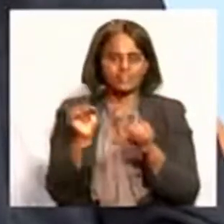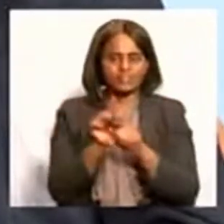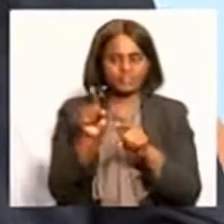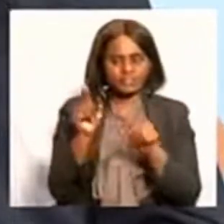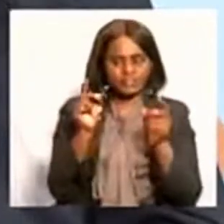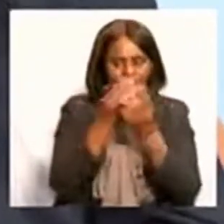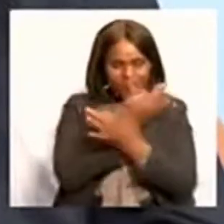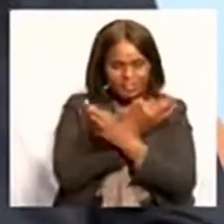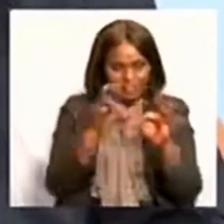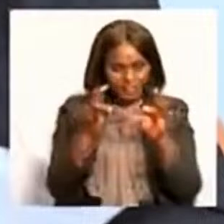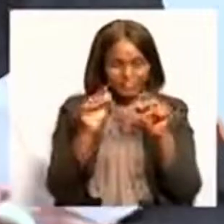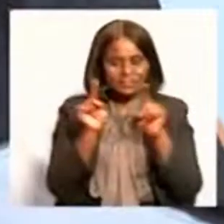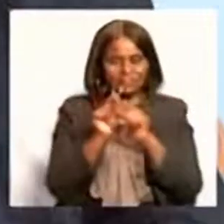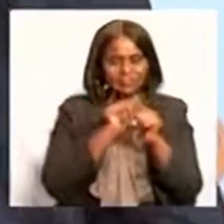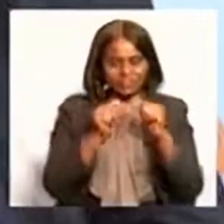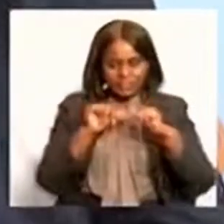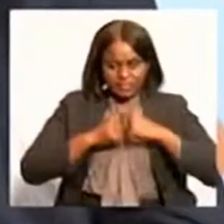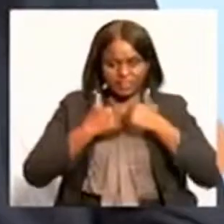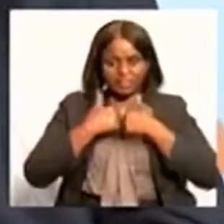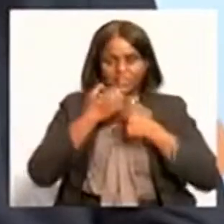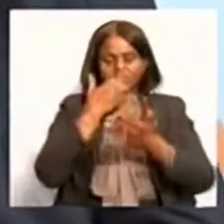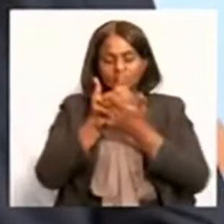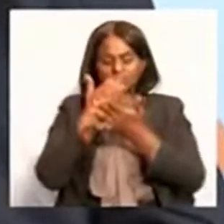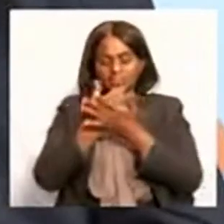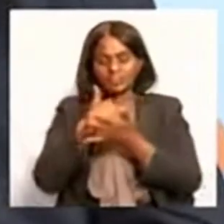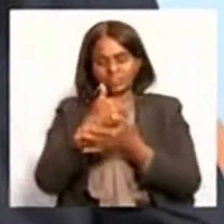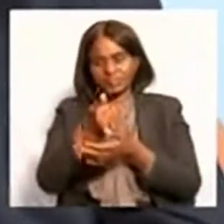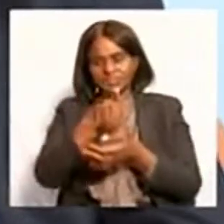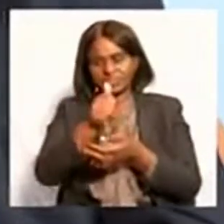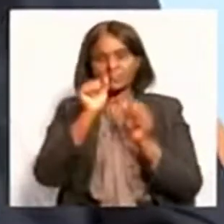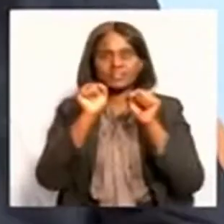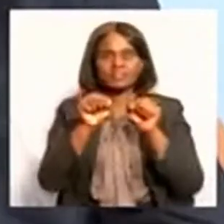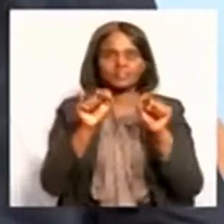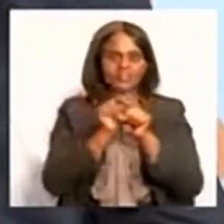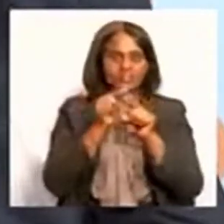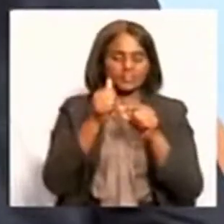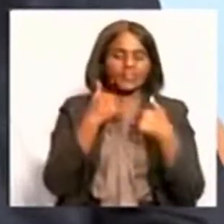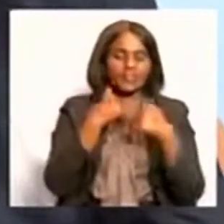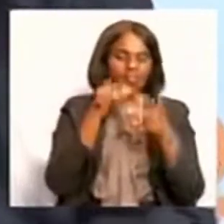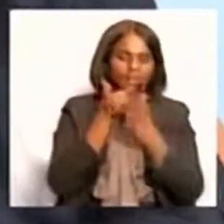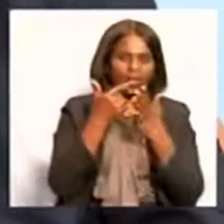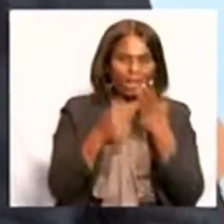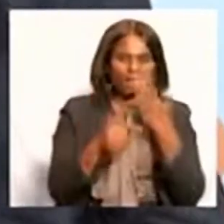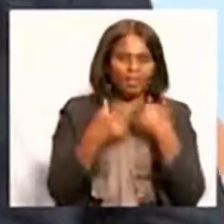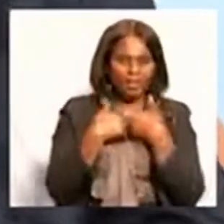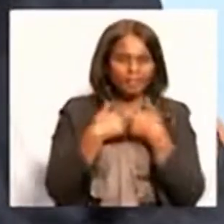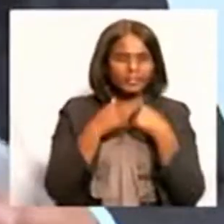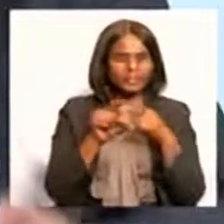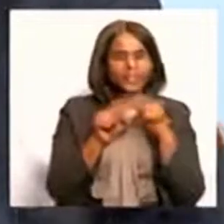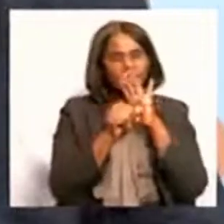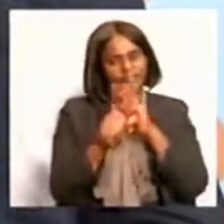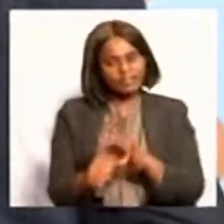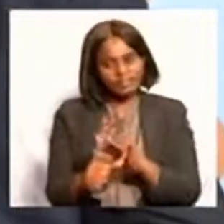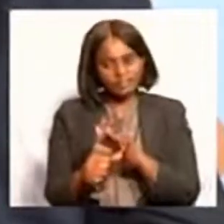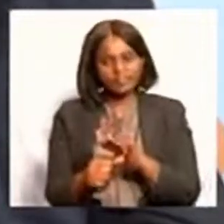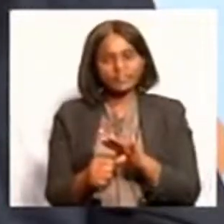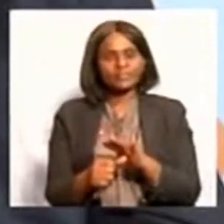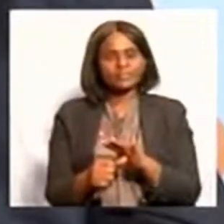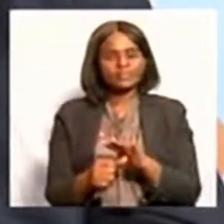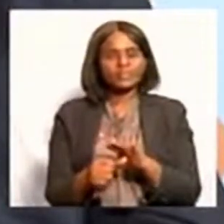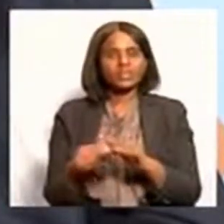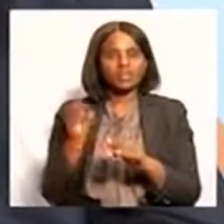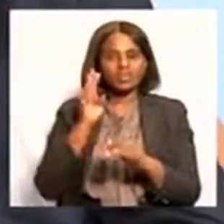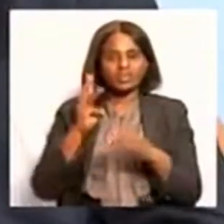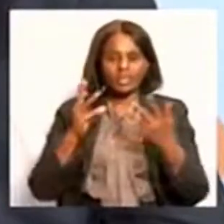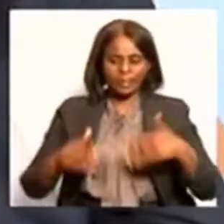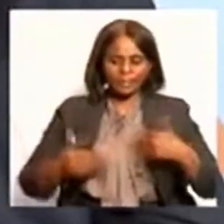also free to reach out to us, and you have any evidence the fact that he's eligible, he met the criteria and he has been discriminated, we will naturally be happy to